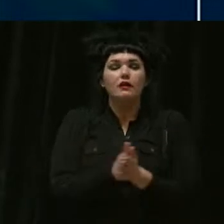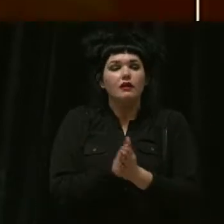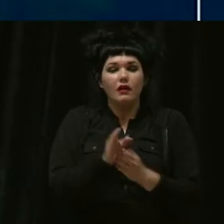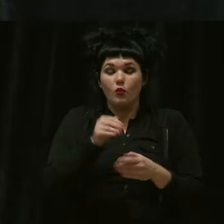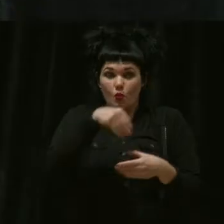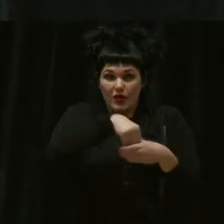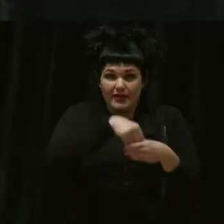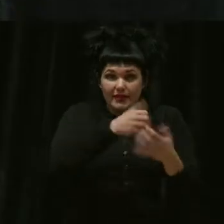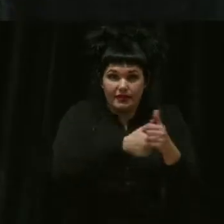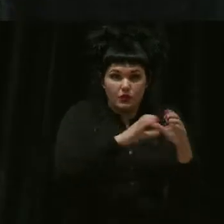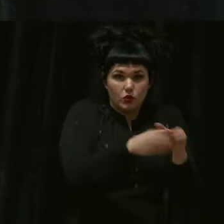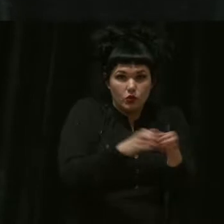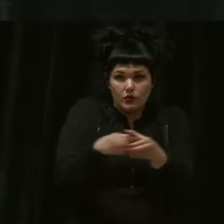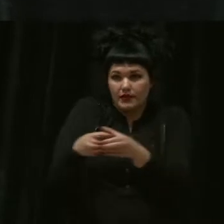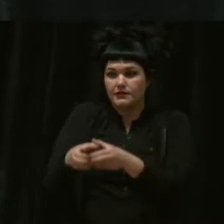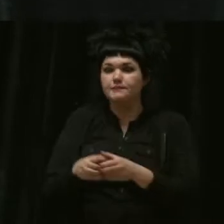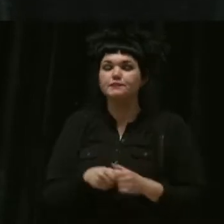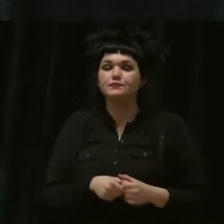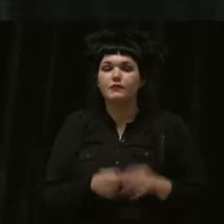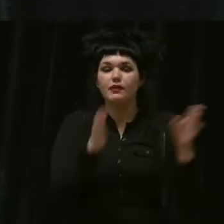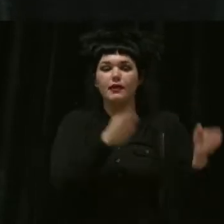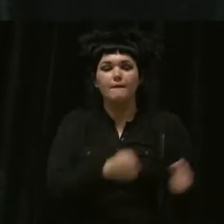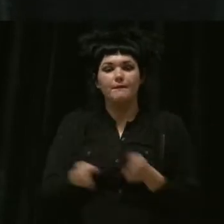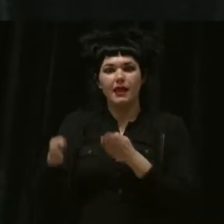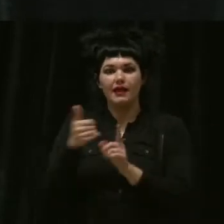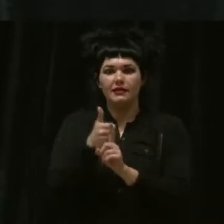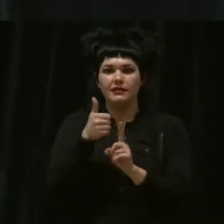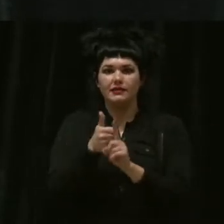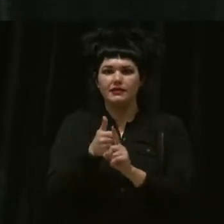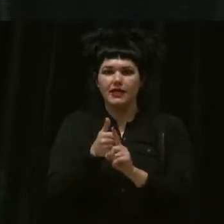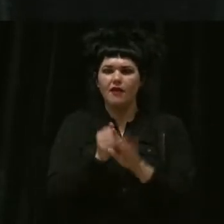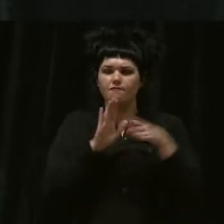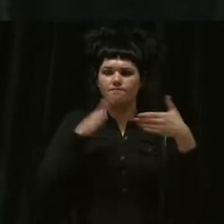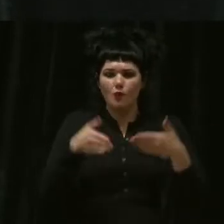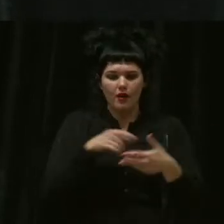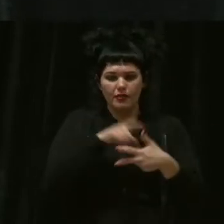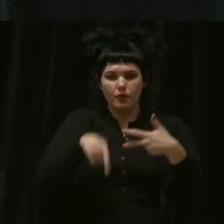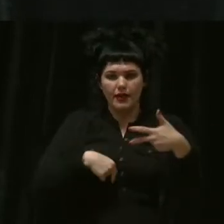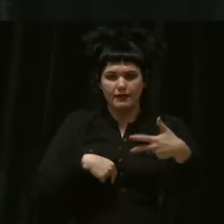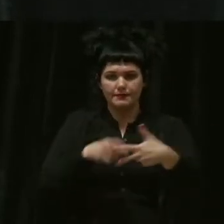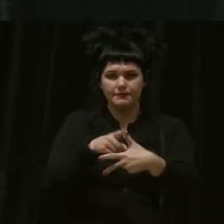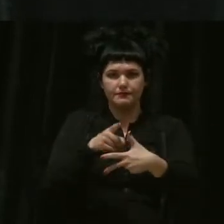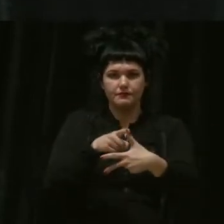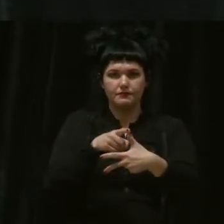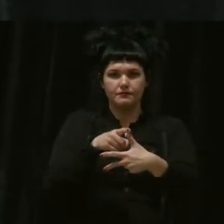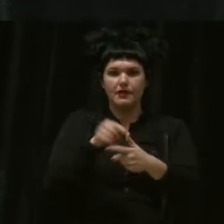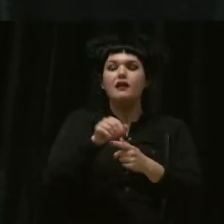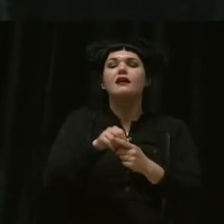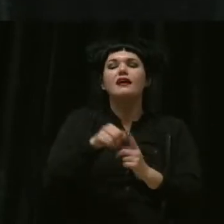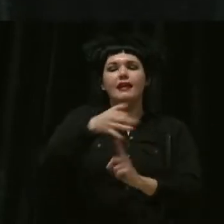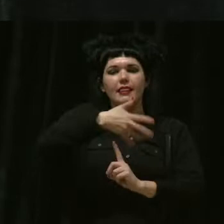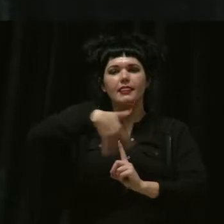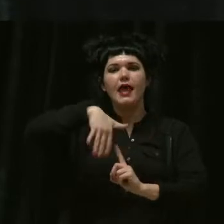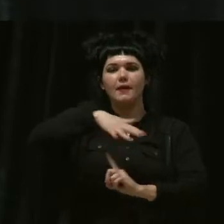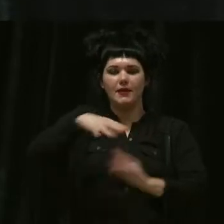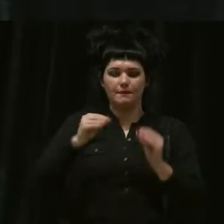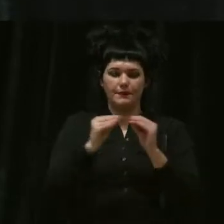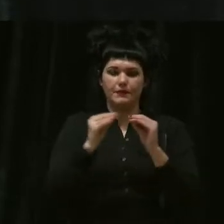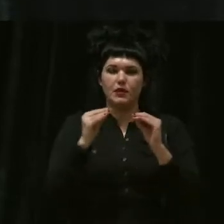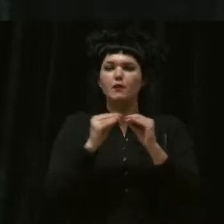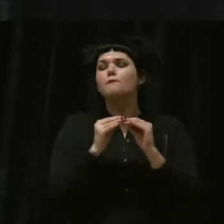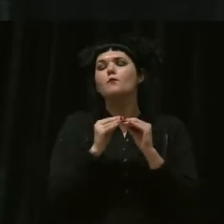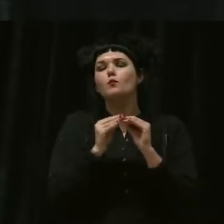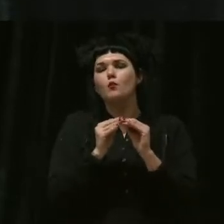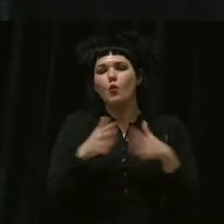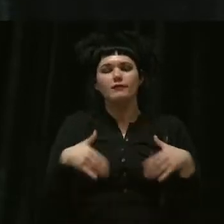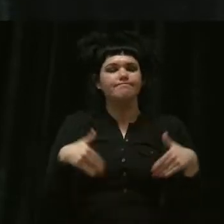units. The plan itself addresses three areas: climate, creating a more equitable and diverse